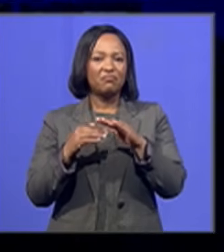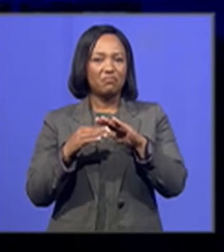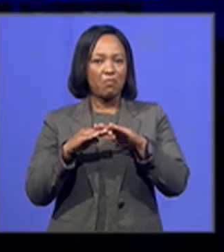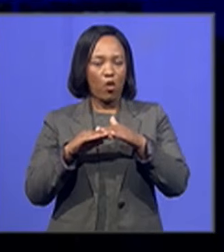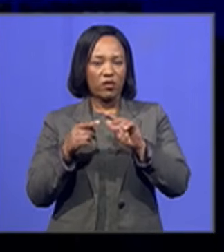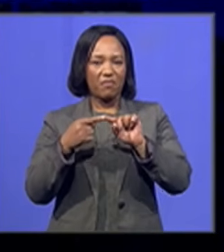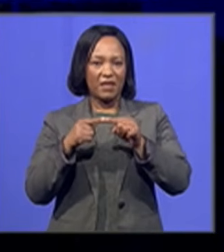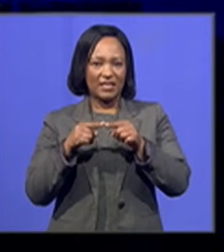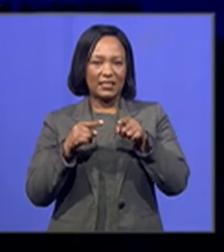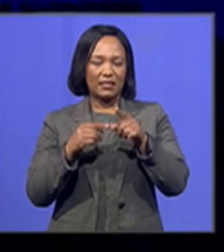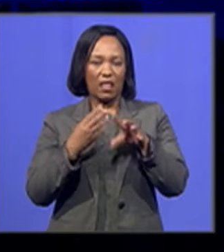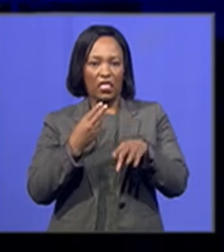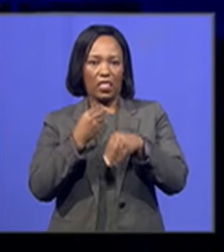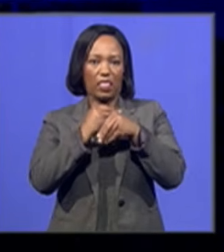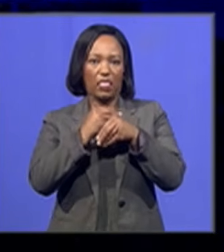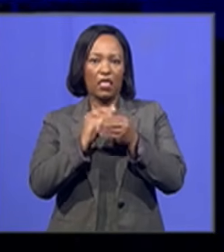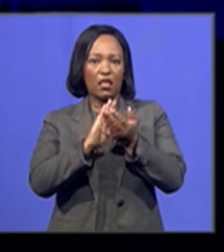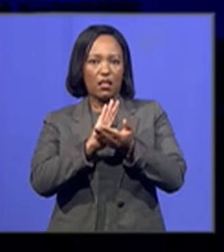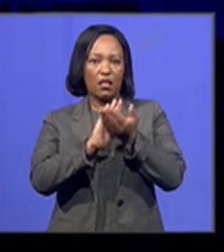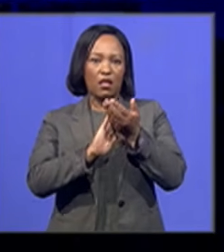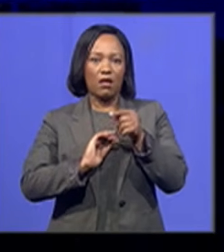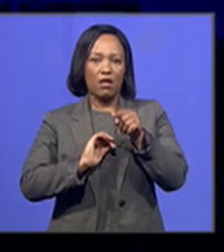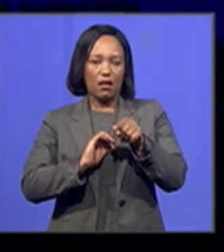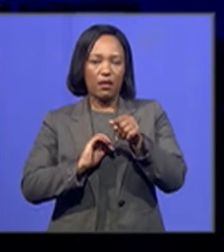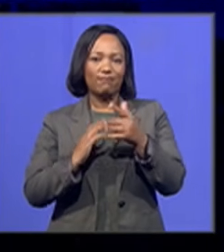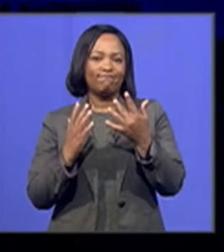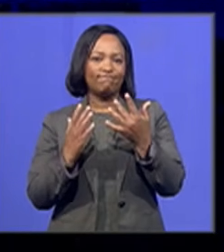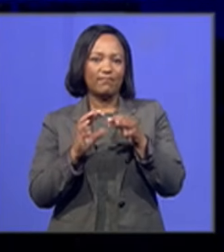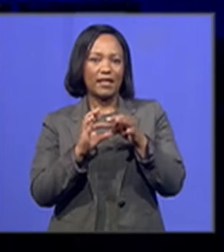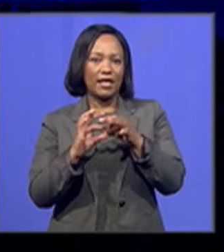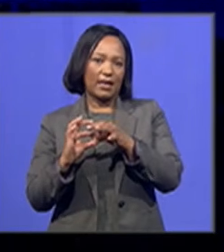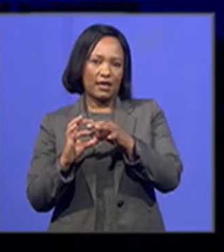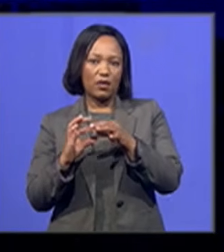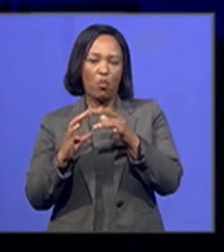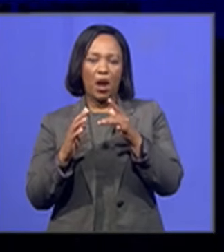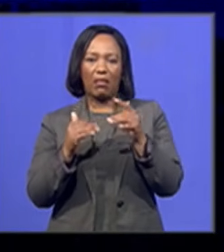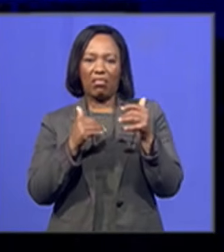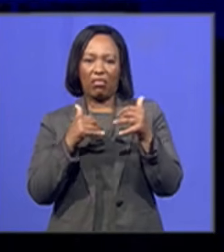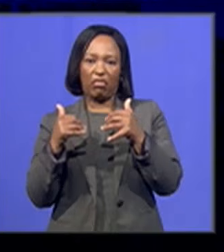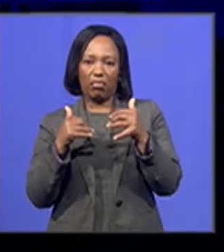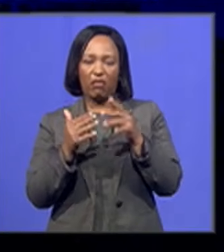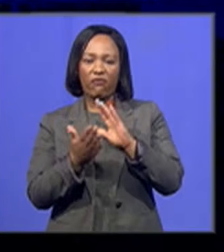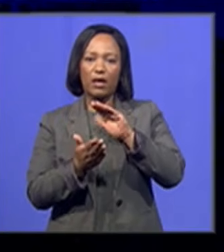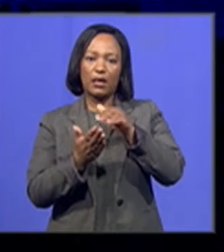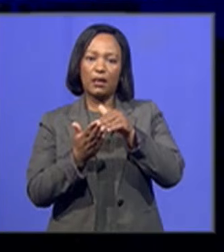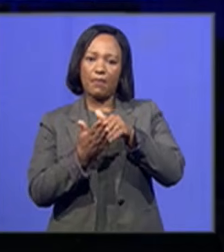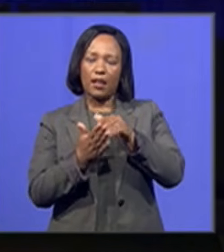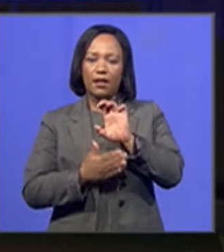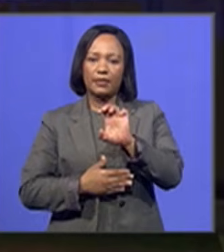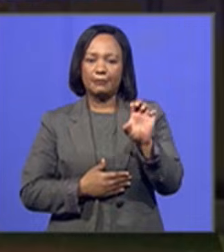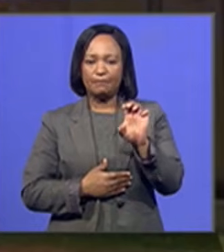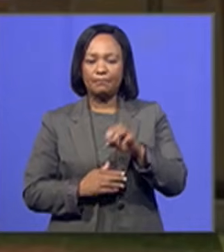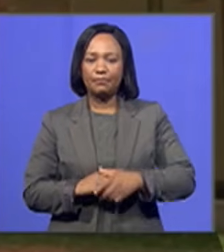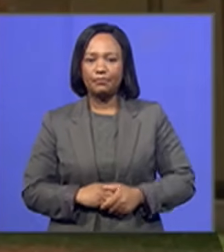bakilweng ke kgatello e ntjha ya nyollo ya lekgetho la thepa tse amanang le dikgohlano tse botjhabela bo hare.